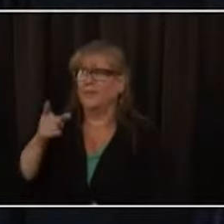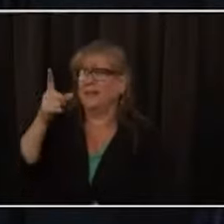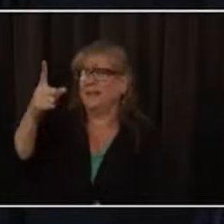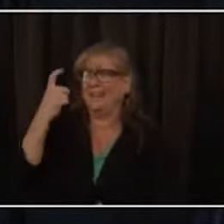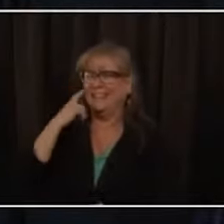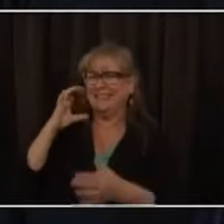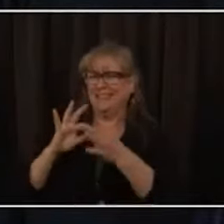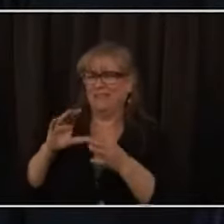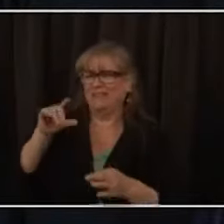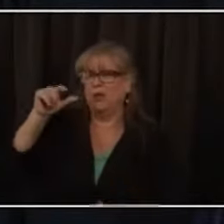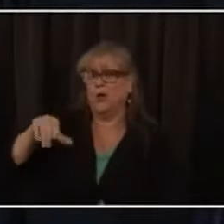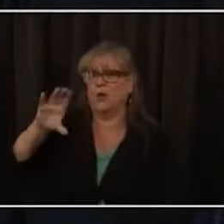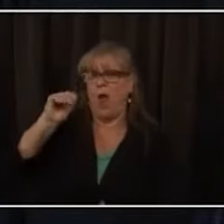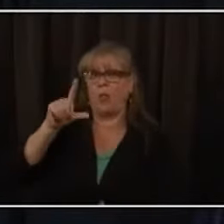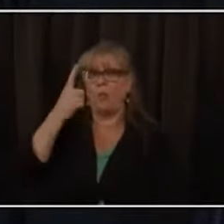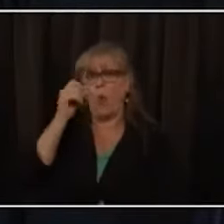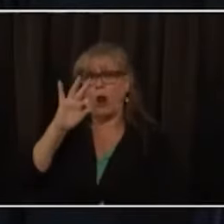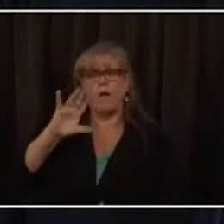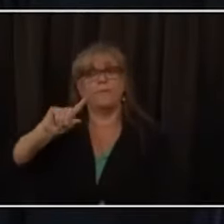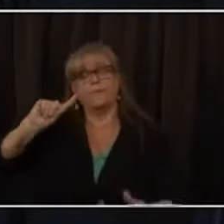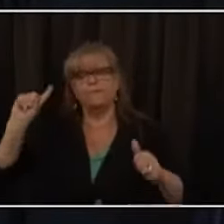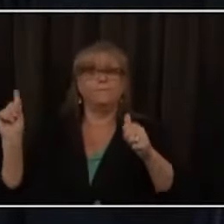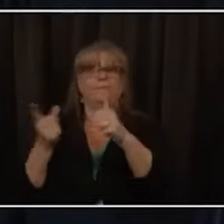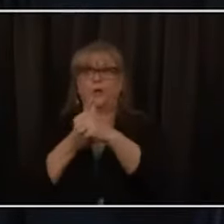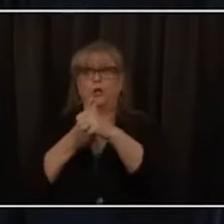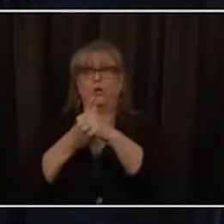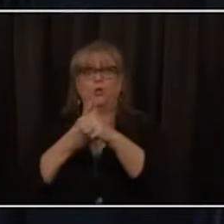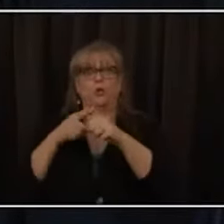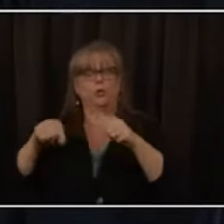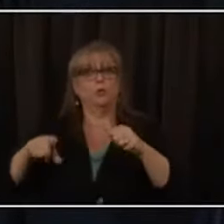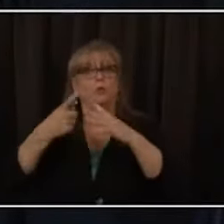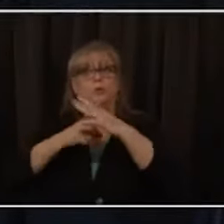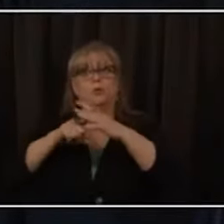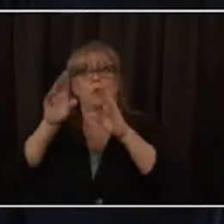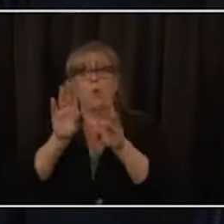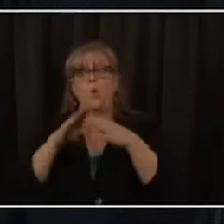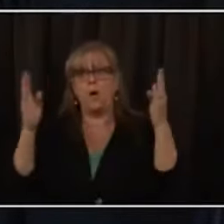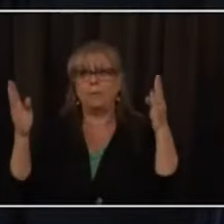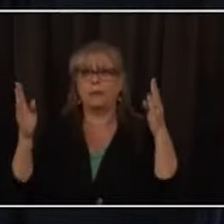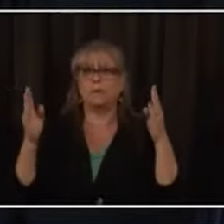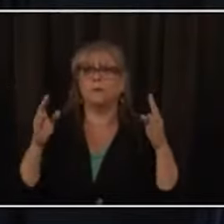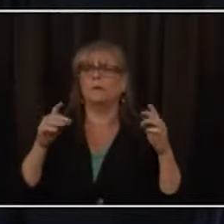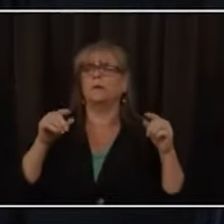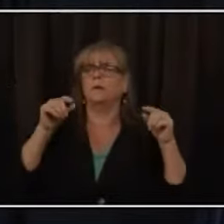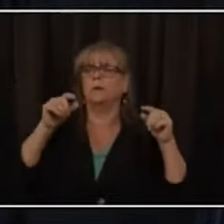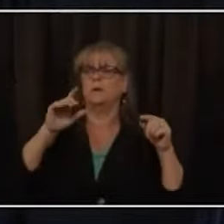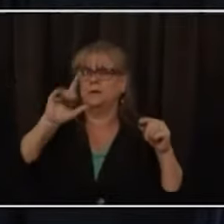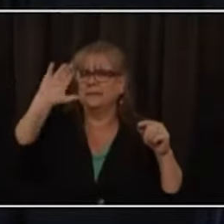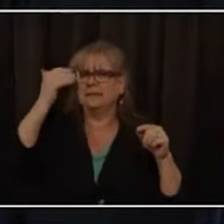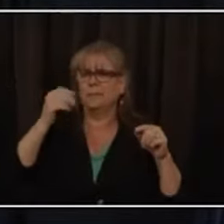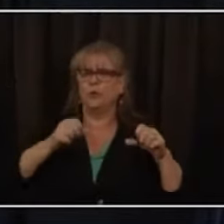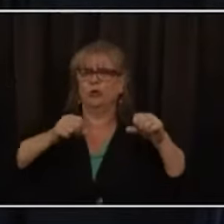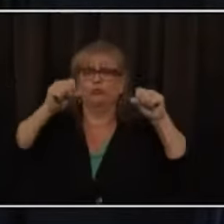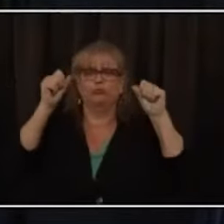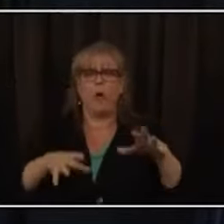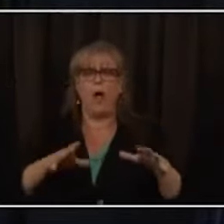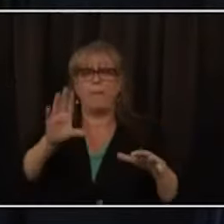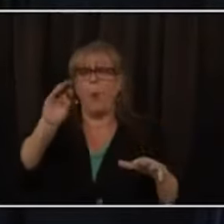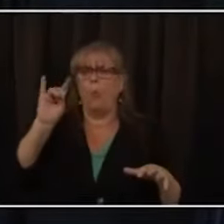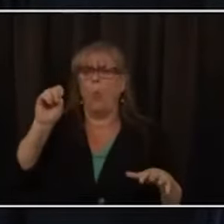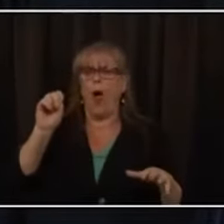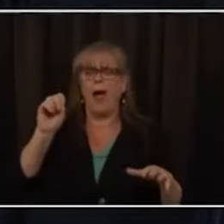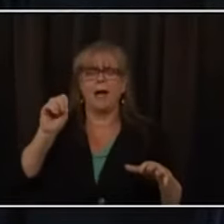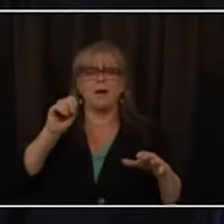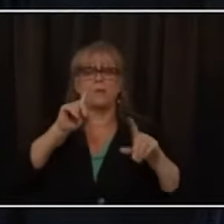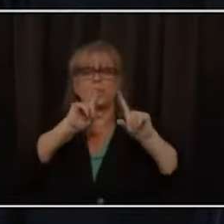open and now one of the first states to drop its statewide public health order. Why is that so important to you?